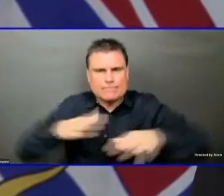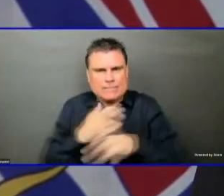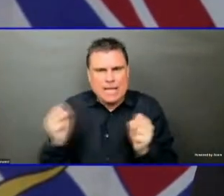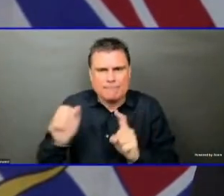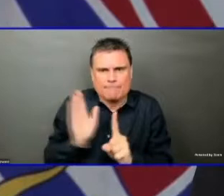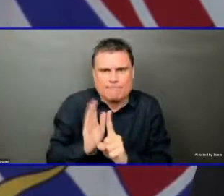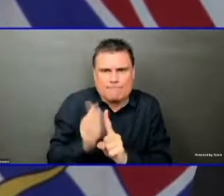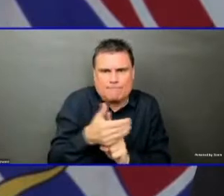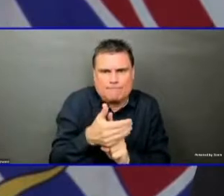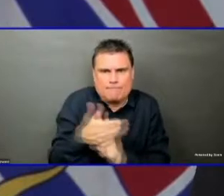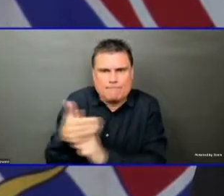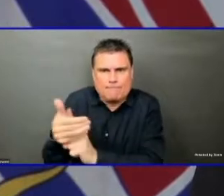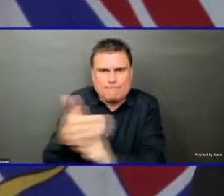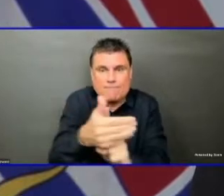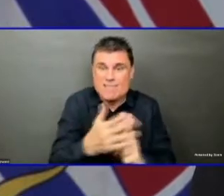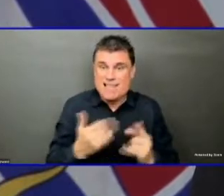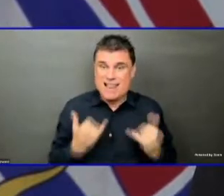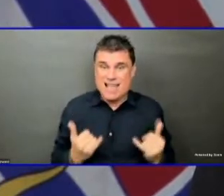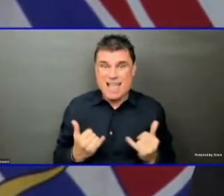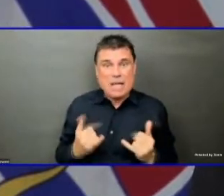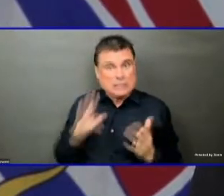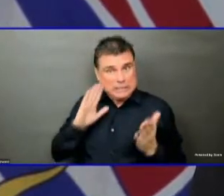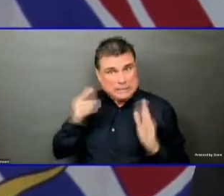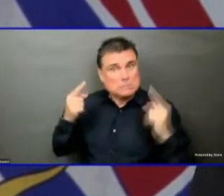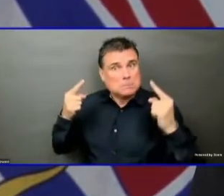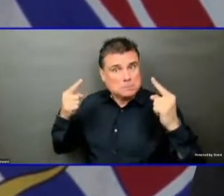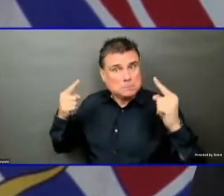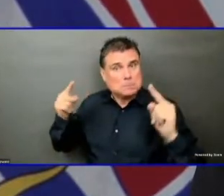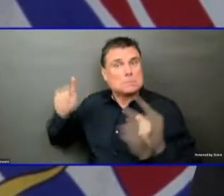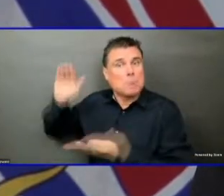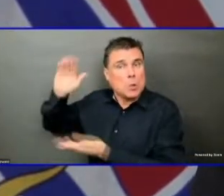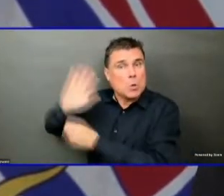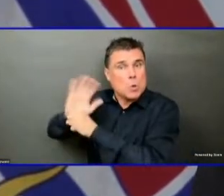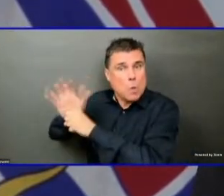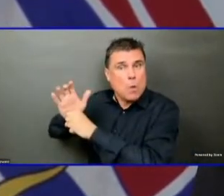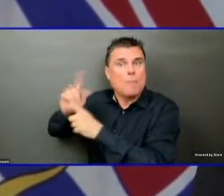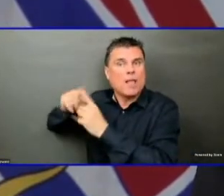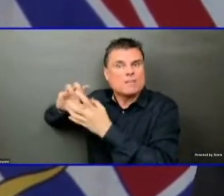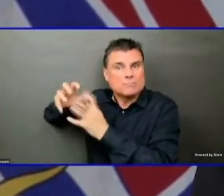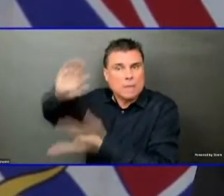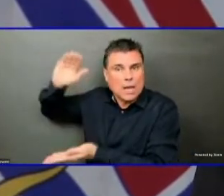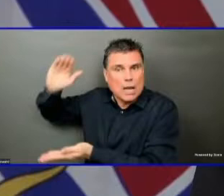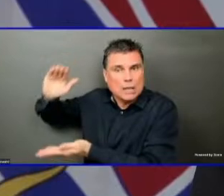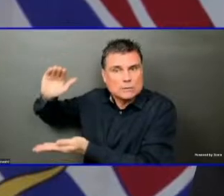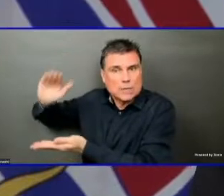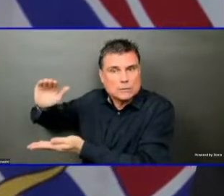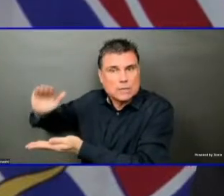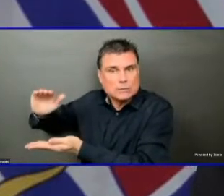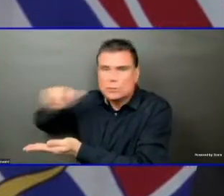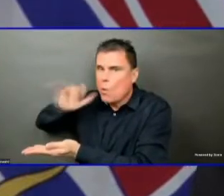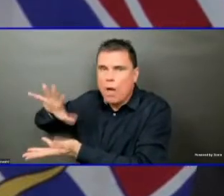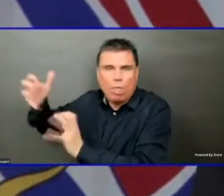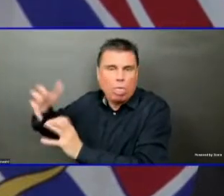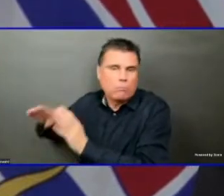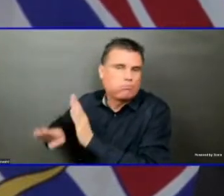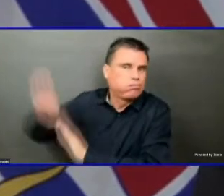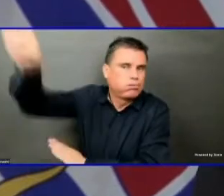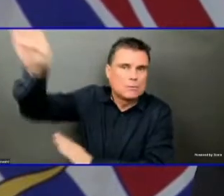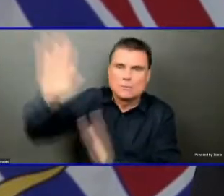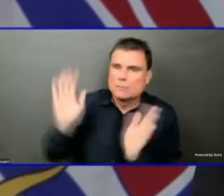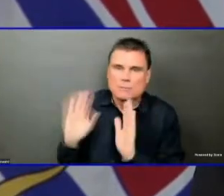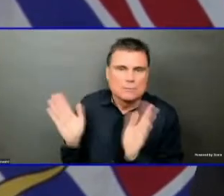success. To do this, we need to use this time to buy ourselves more time, to get